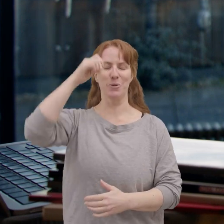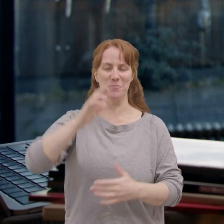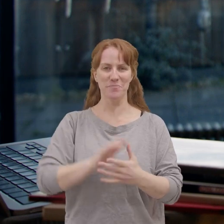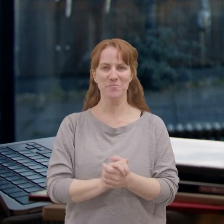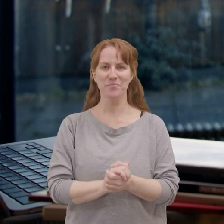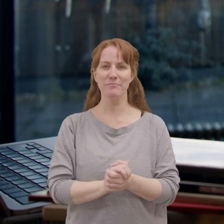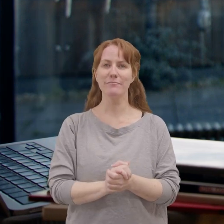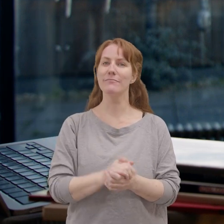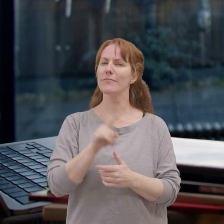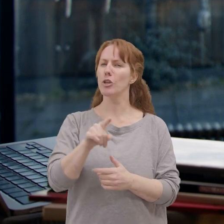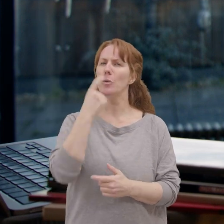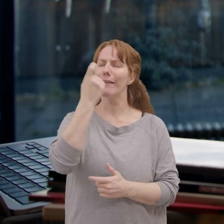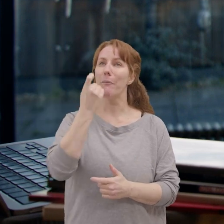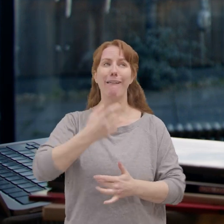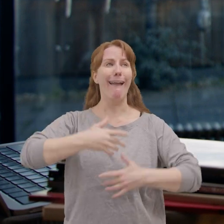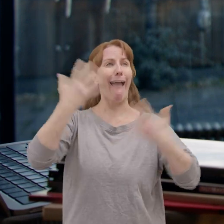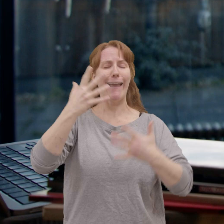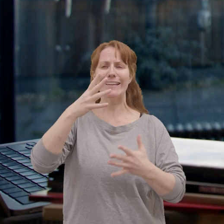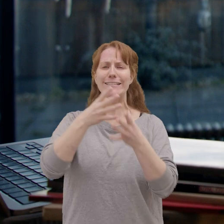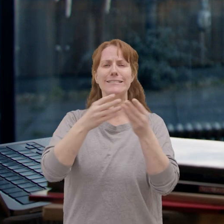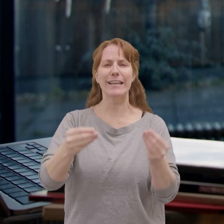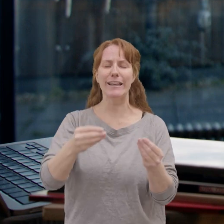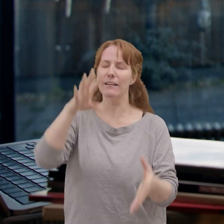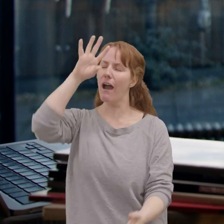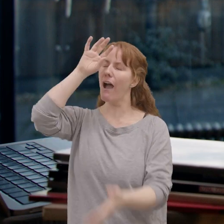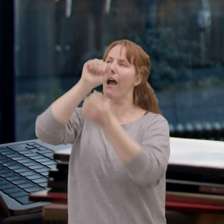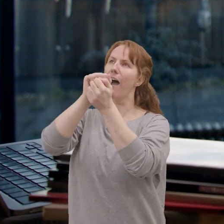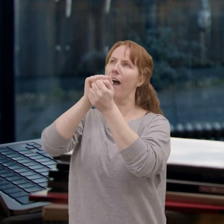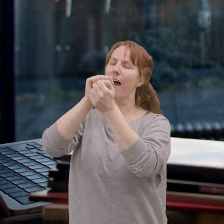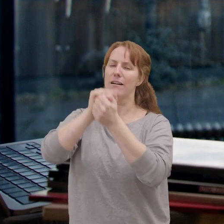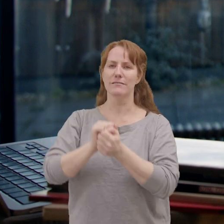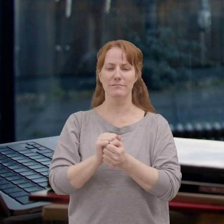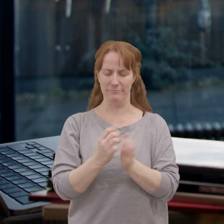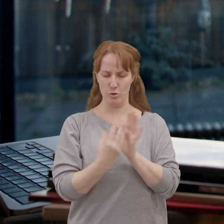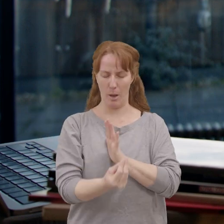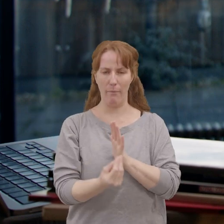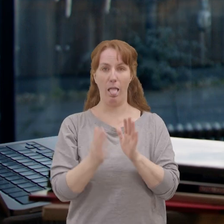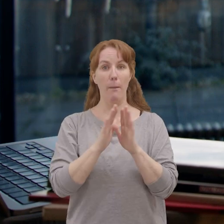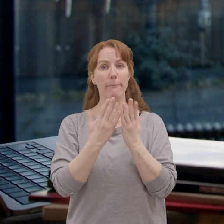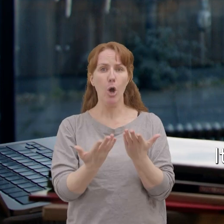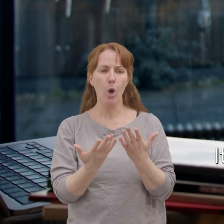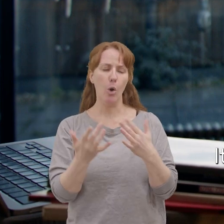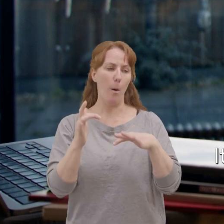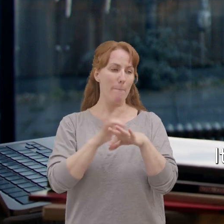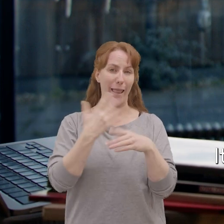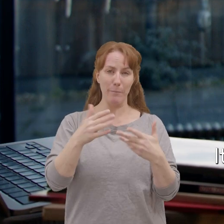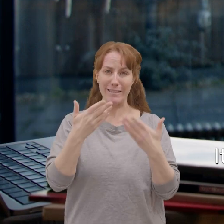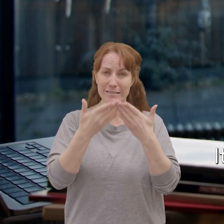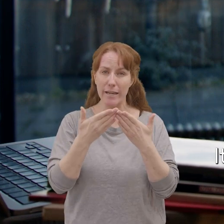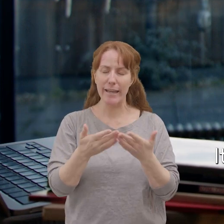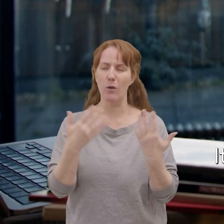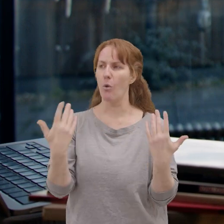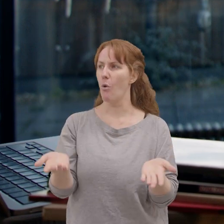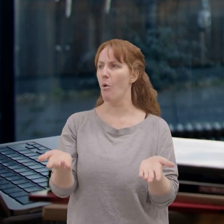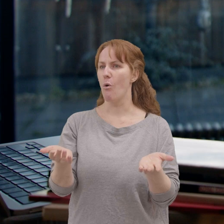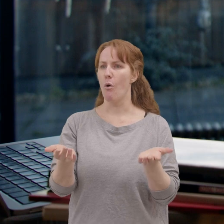brains really working, I just want you to think of a scene that sticks in your mind. It might be from a novel, it might be from a play that you